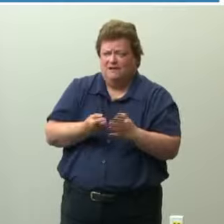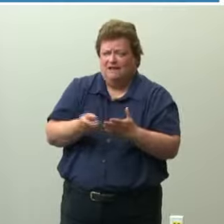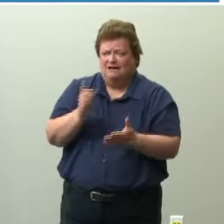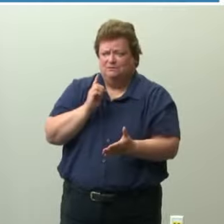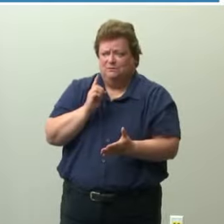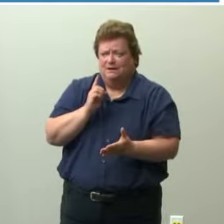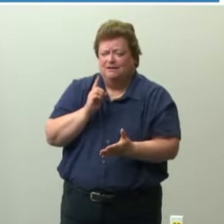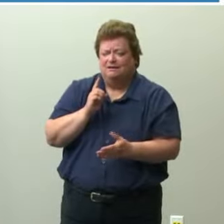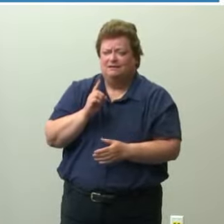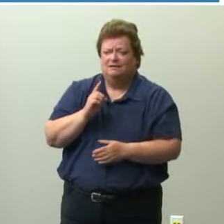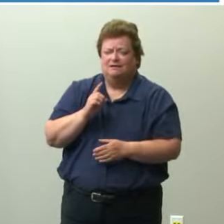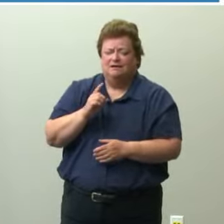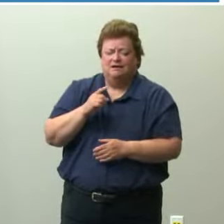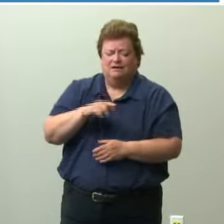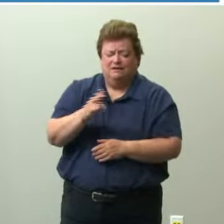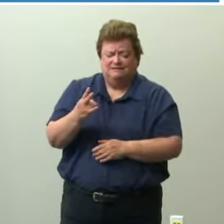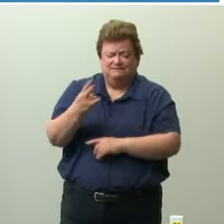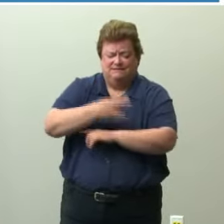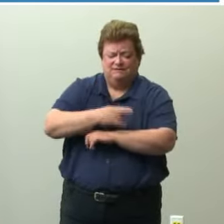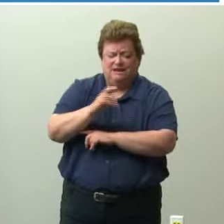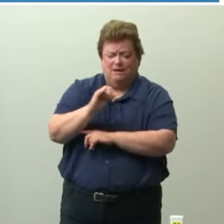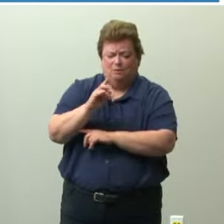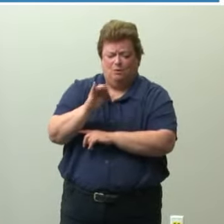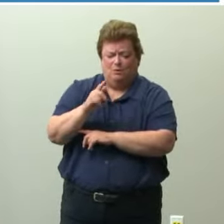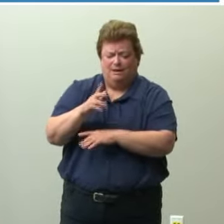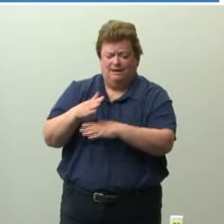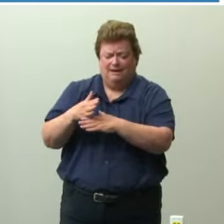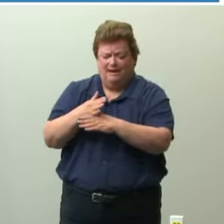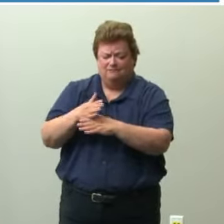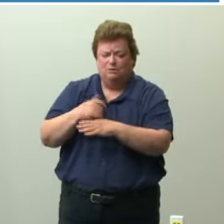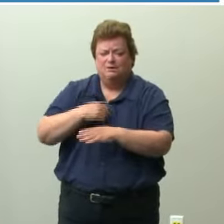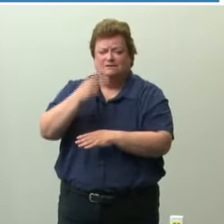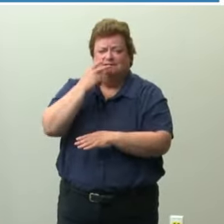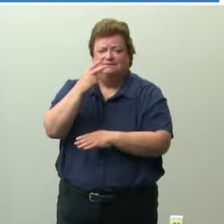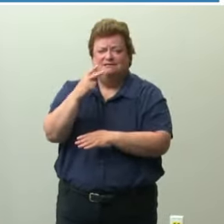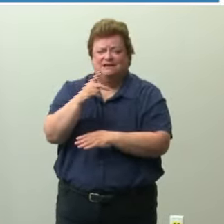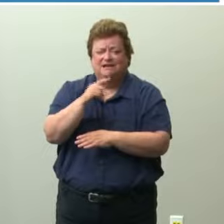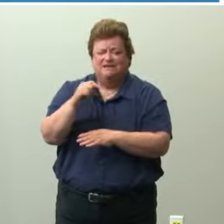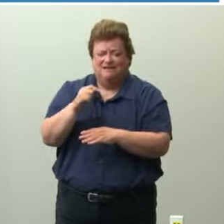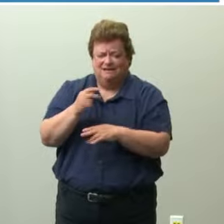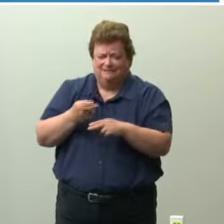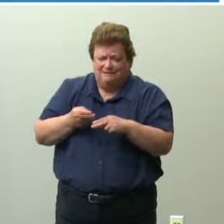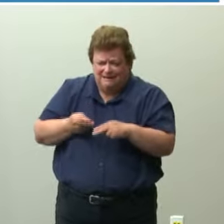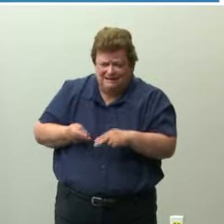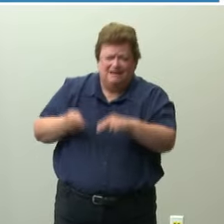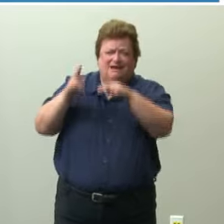In looking at the 7-day rolling average, you can see that the sharp increase over the past